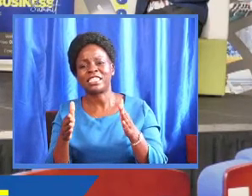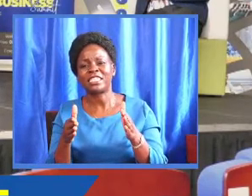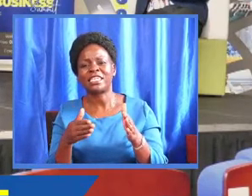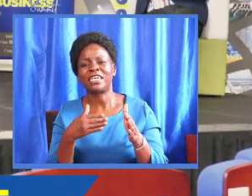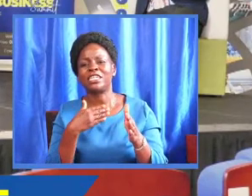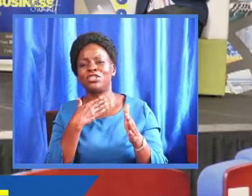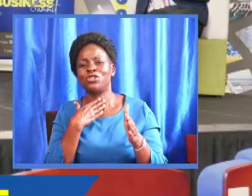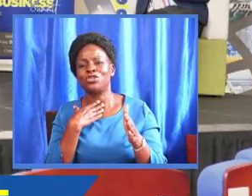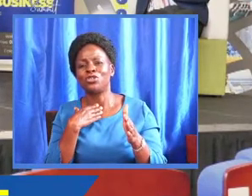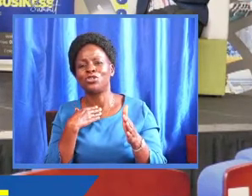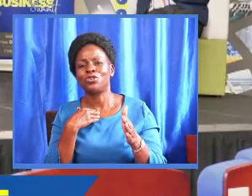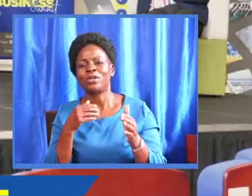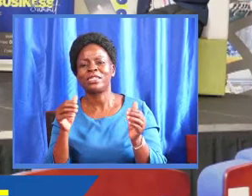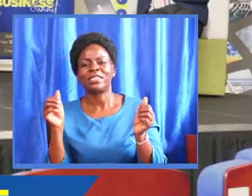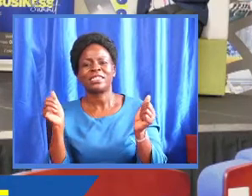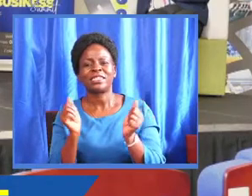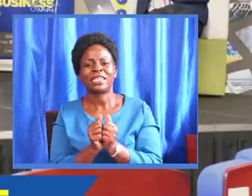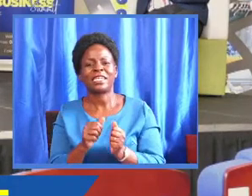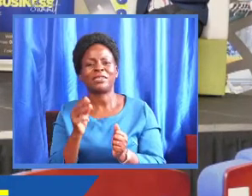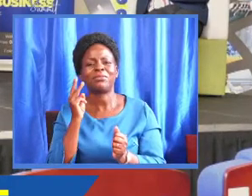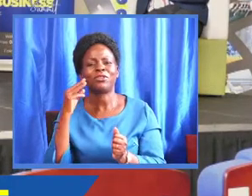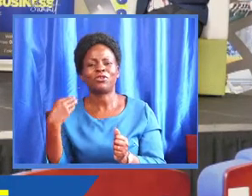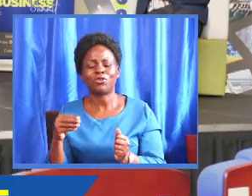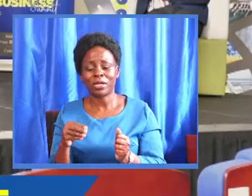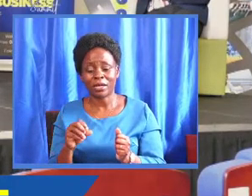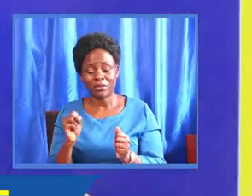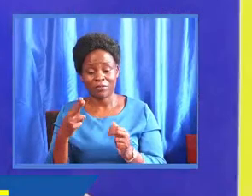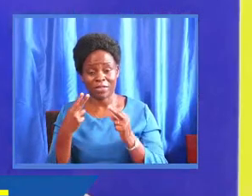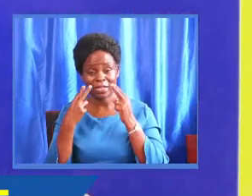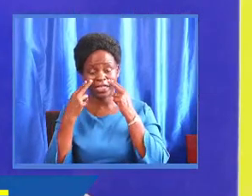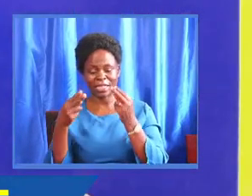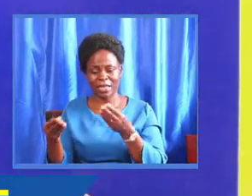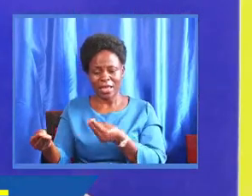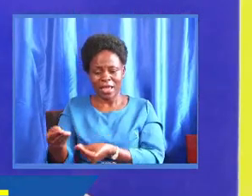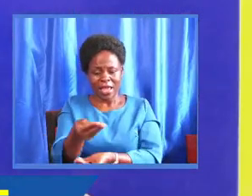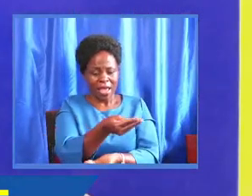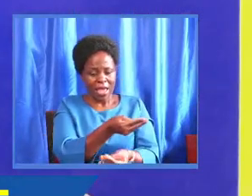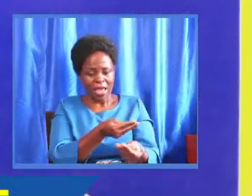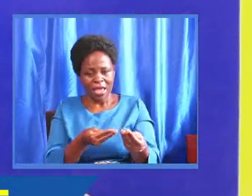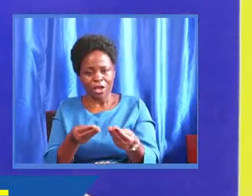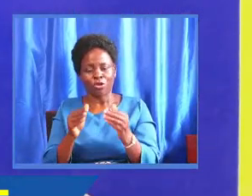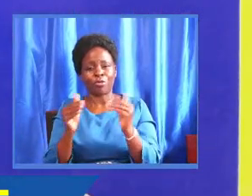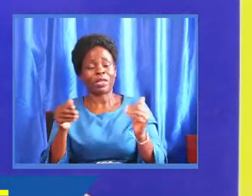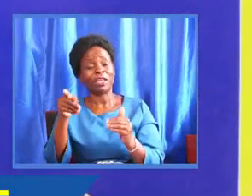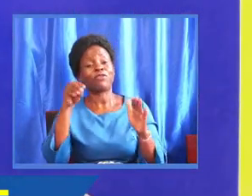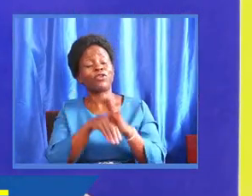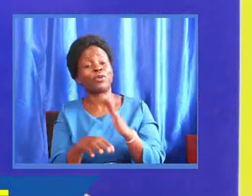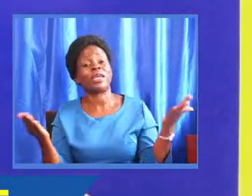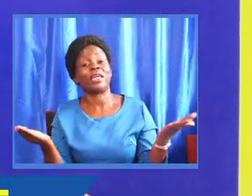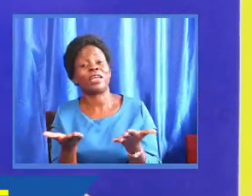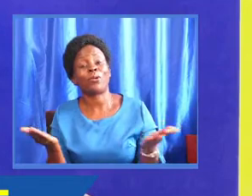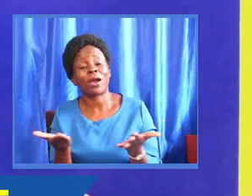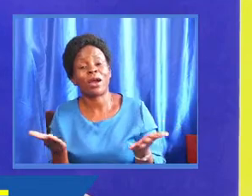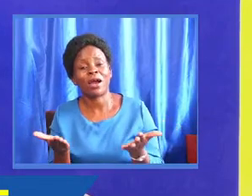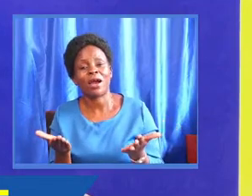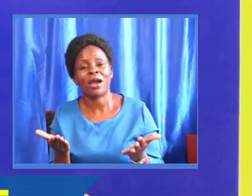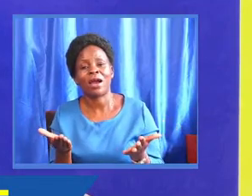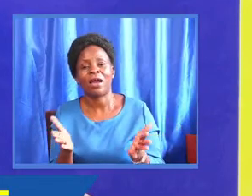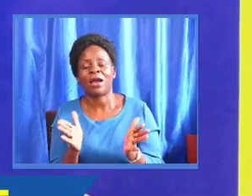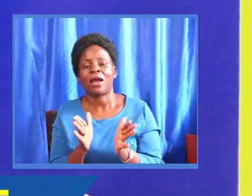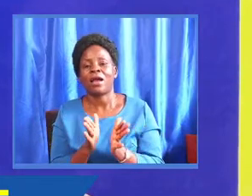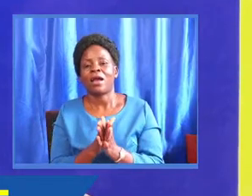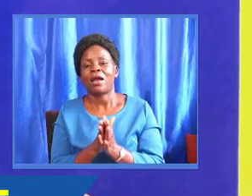invest $10 million. So you need to look at the economic level you are in and go for